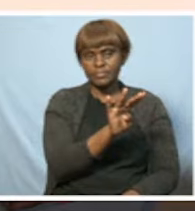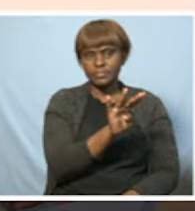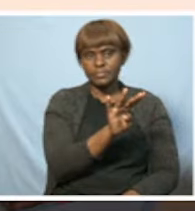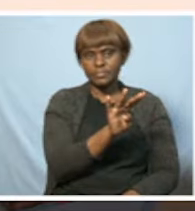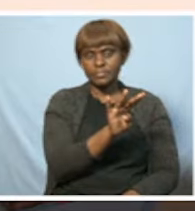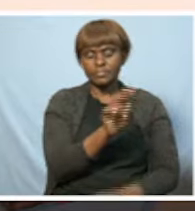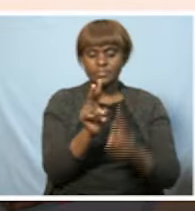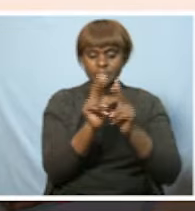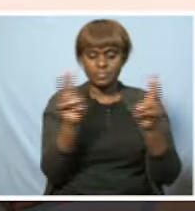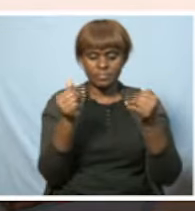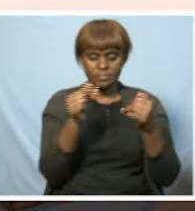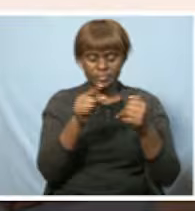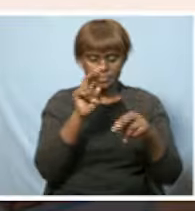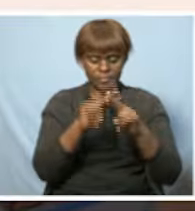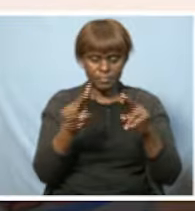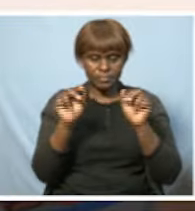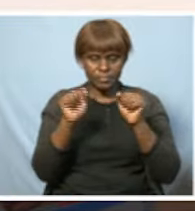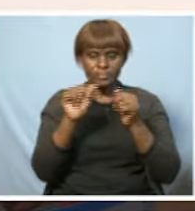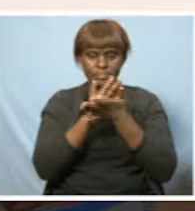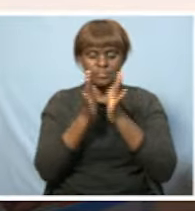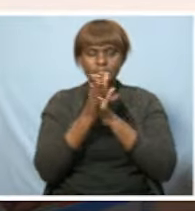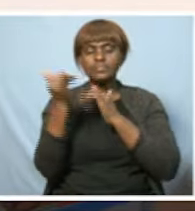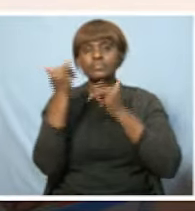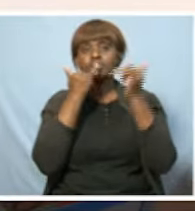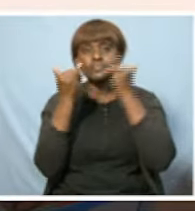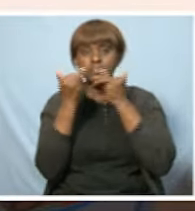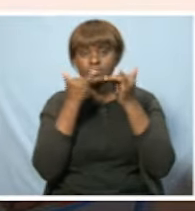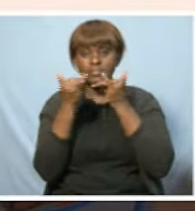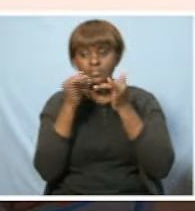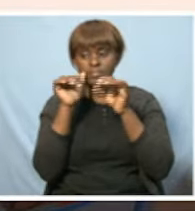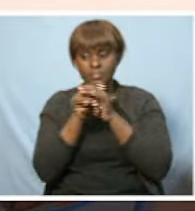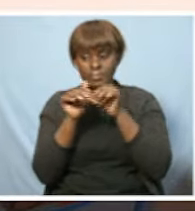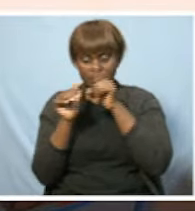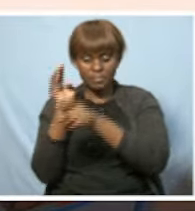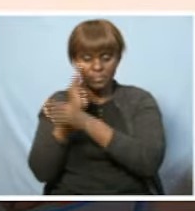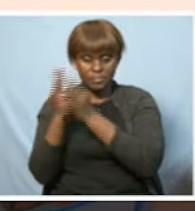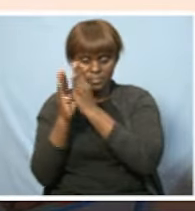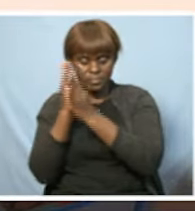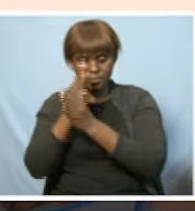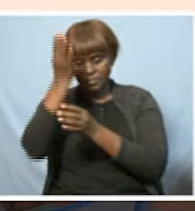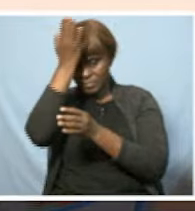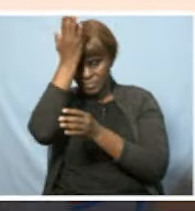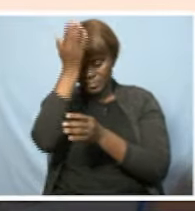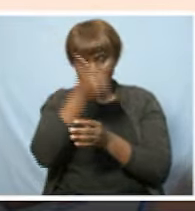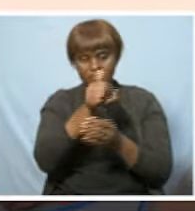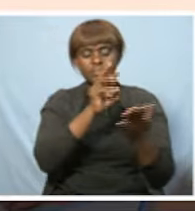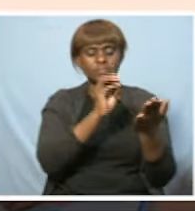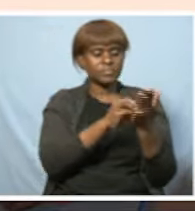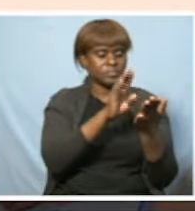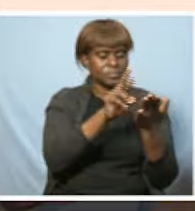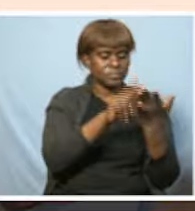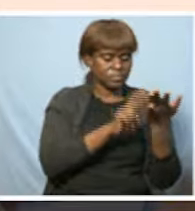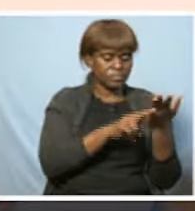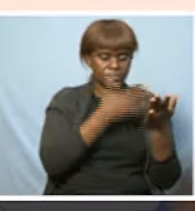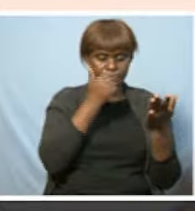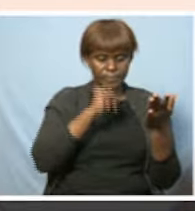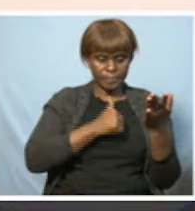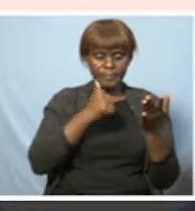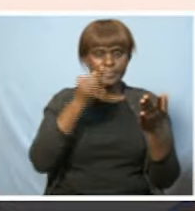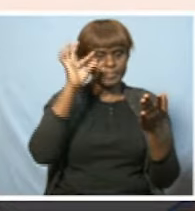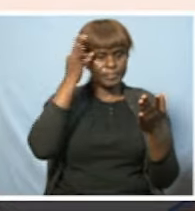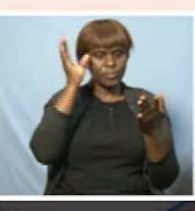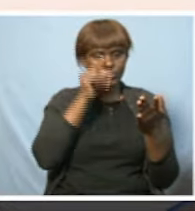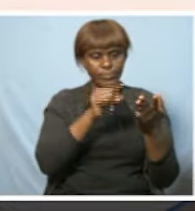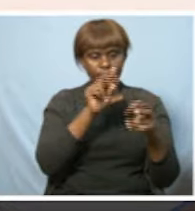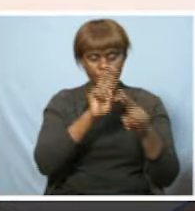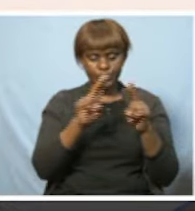So, Chair, it could have been an error on the part of the contractor on the date which he put, and we should have noted that, Chair.